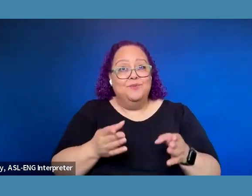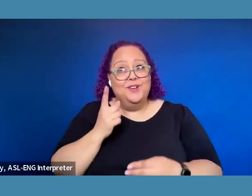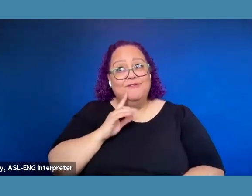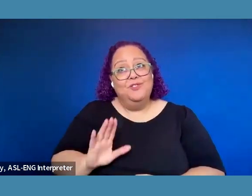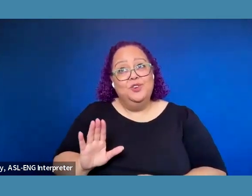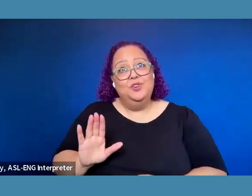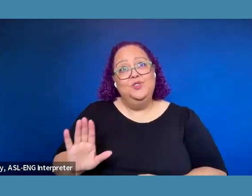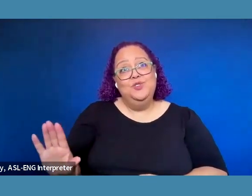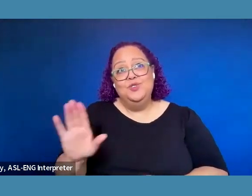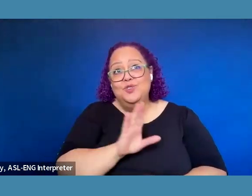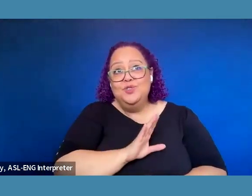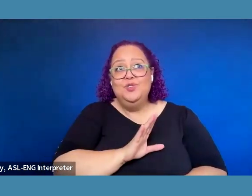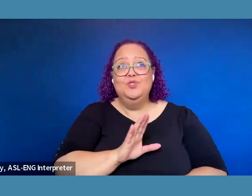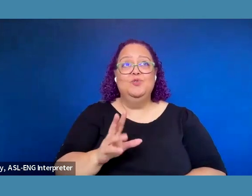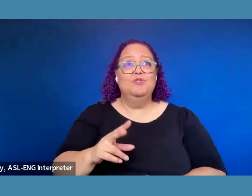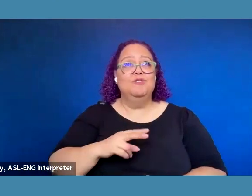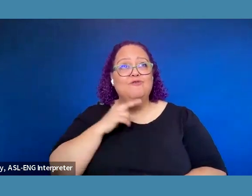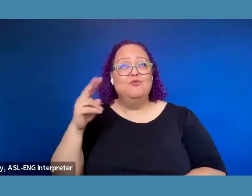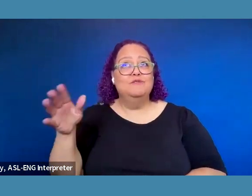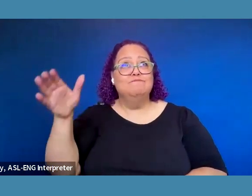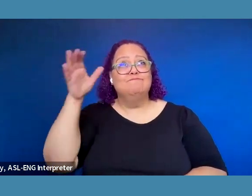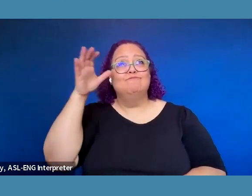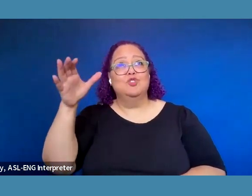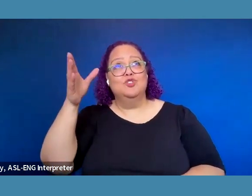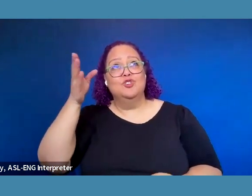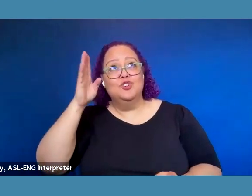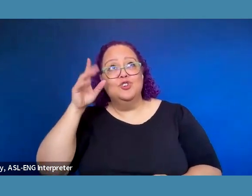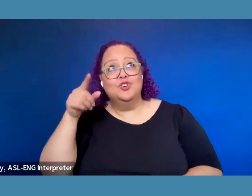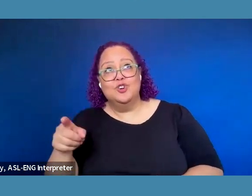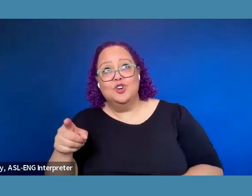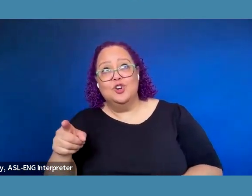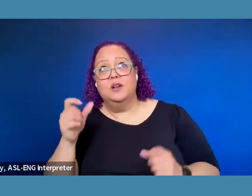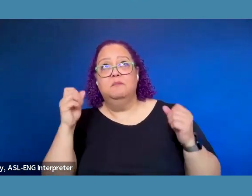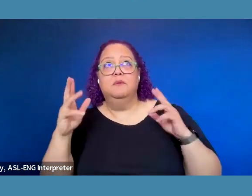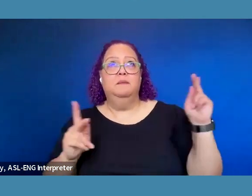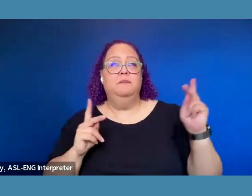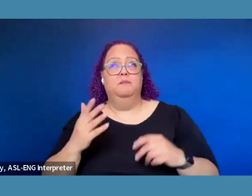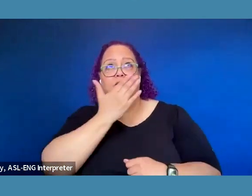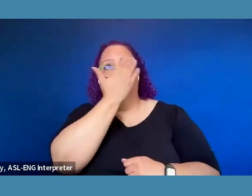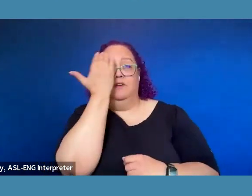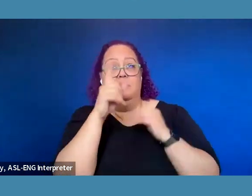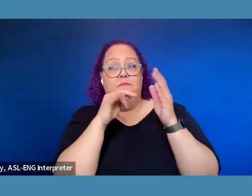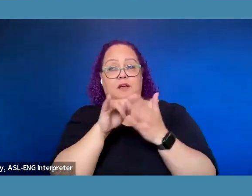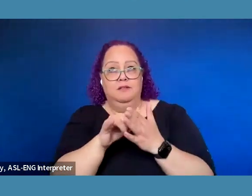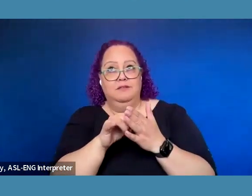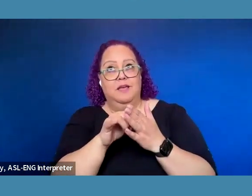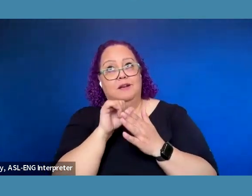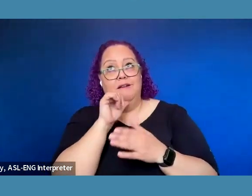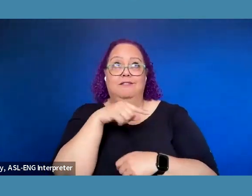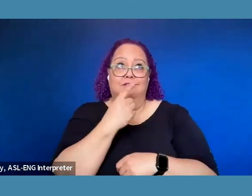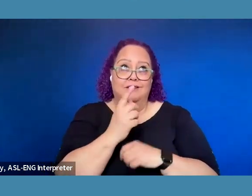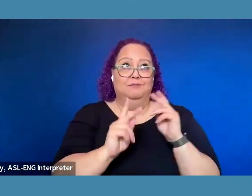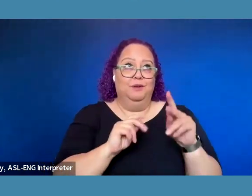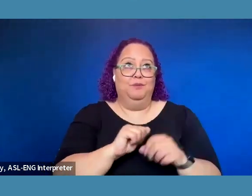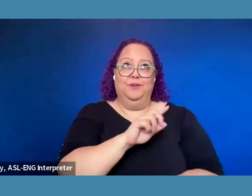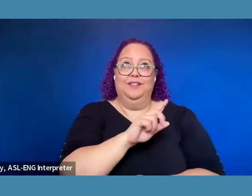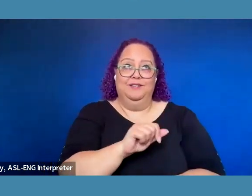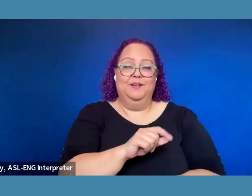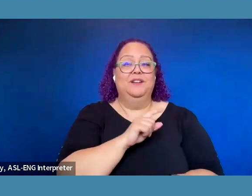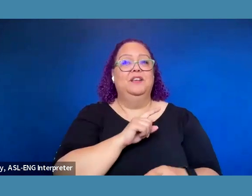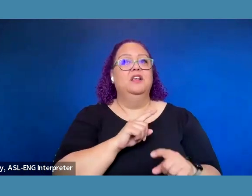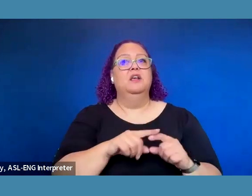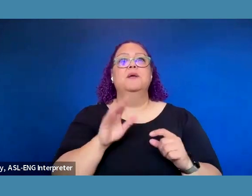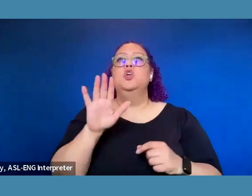most important that a lot of people forget about, not just people with disabilities, are your local elections and your